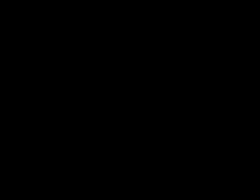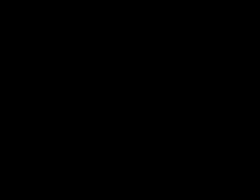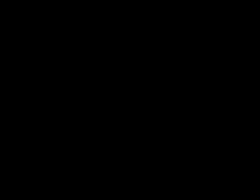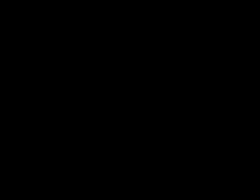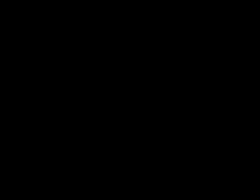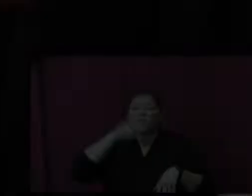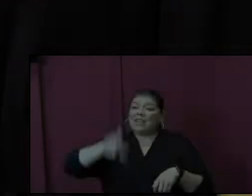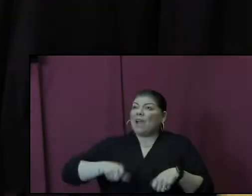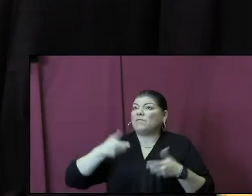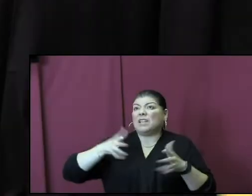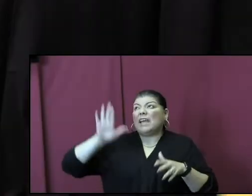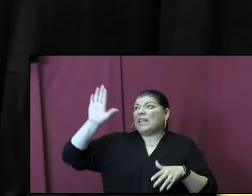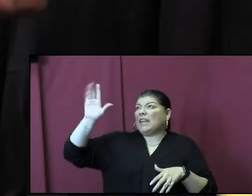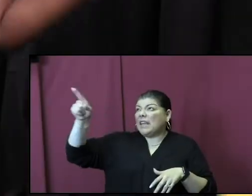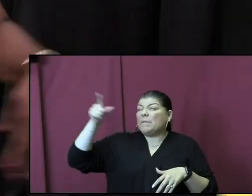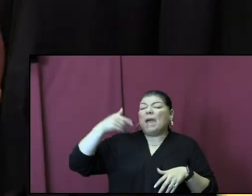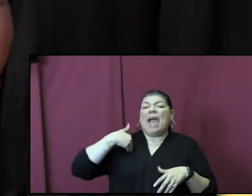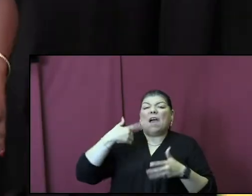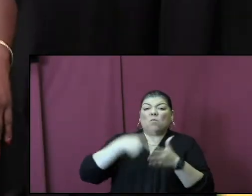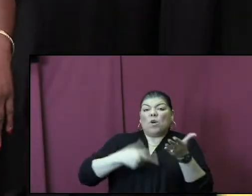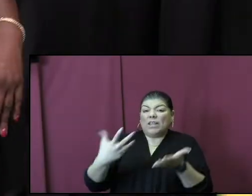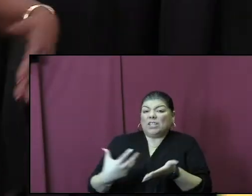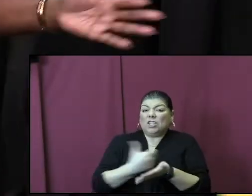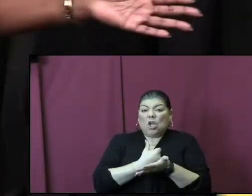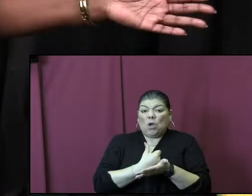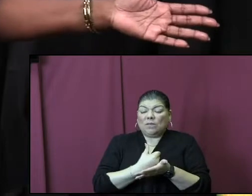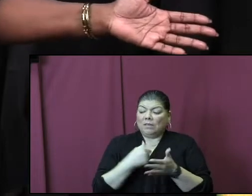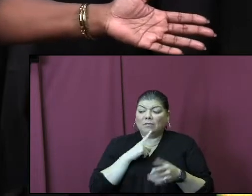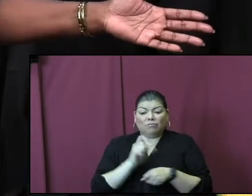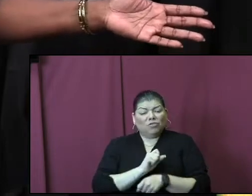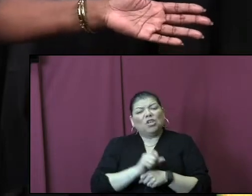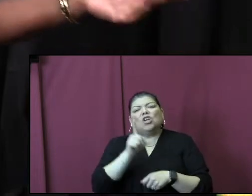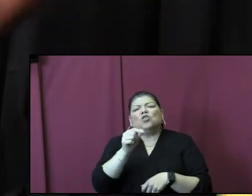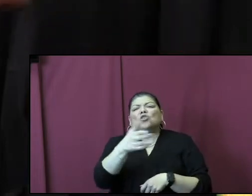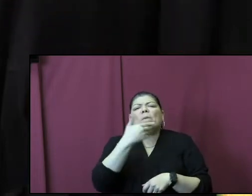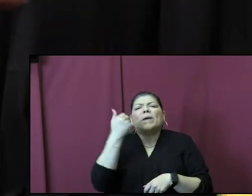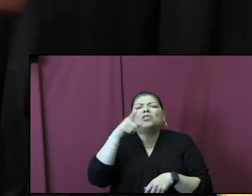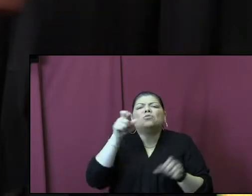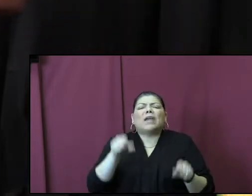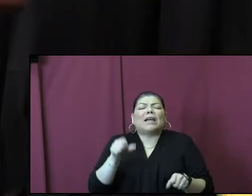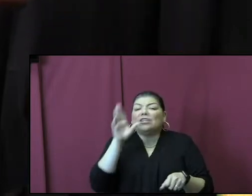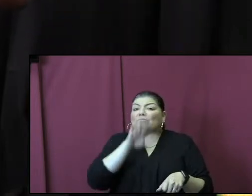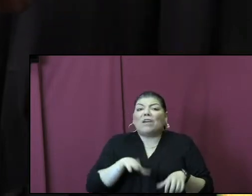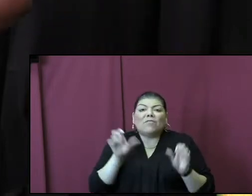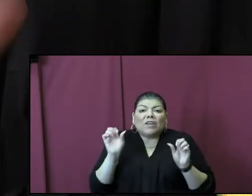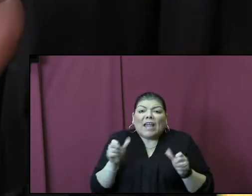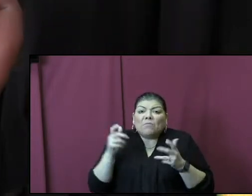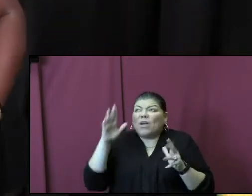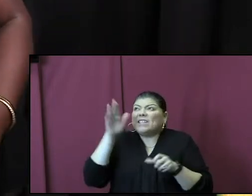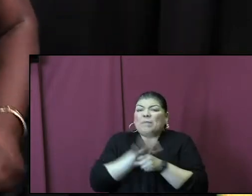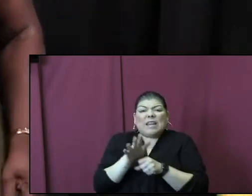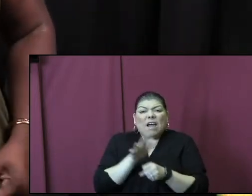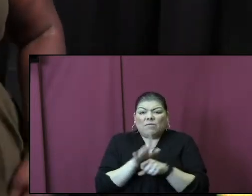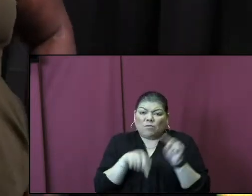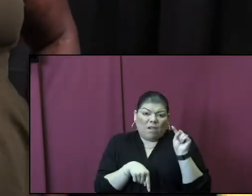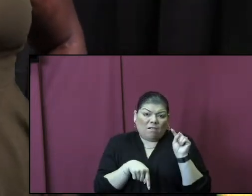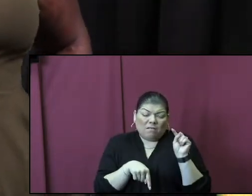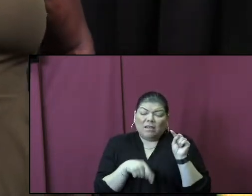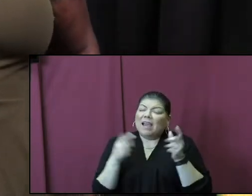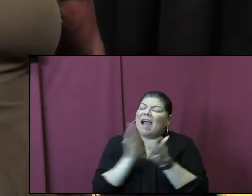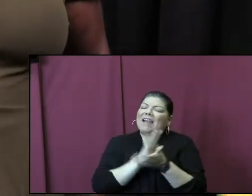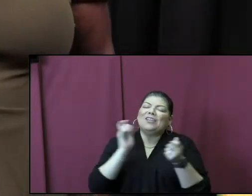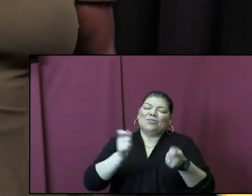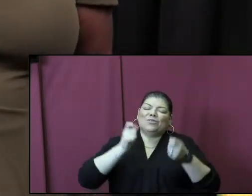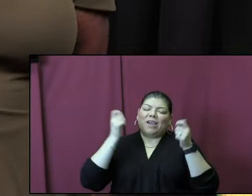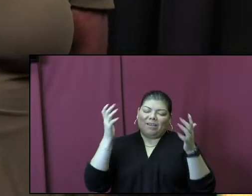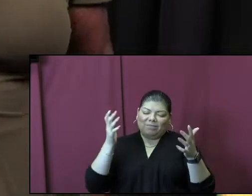Sometimes we just got to let him have what he deserves. Matter of fact, just do the best you can, because you never can praise him enough.